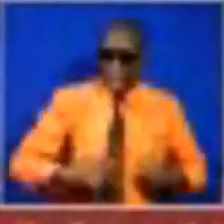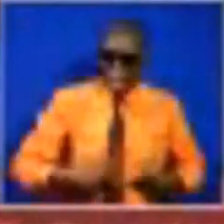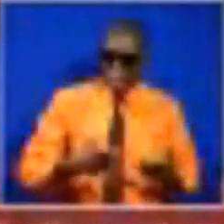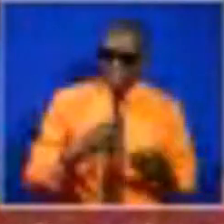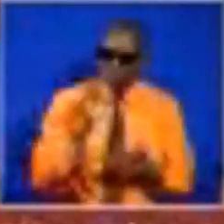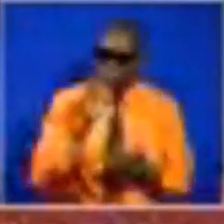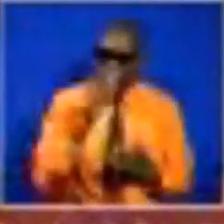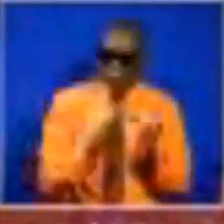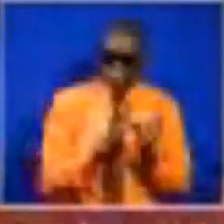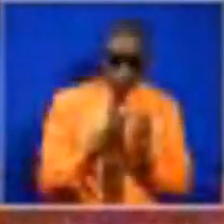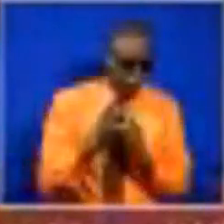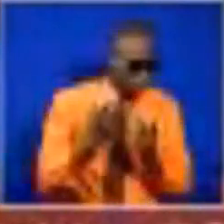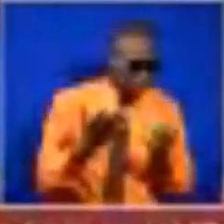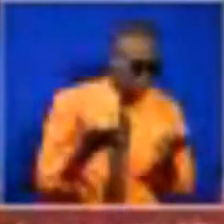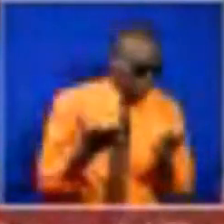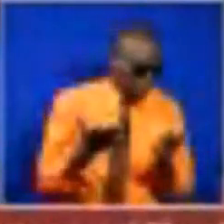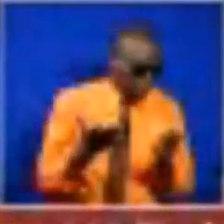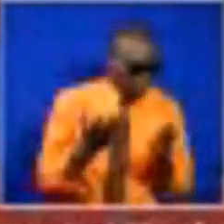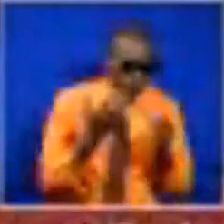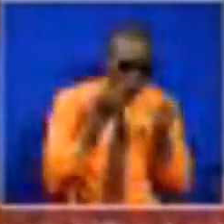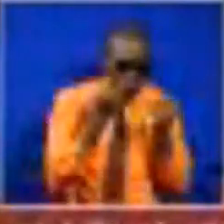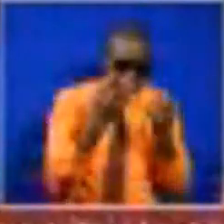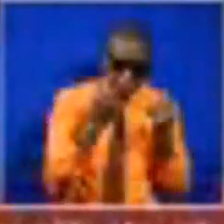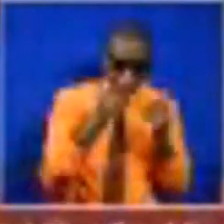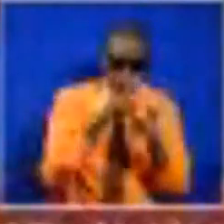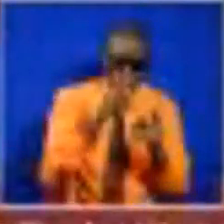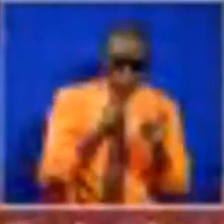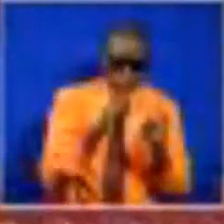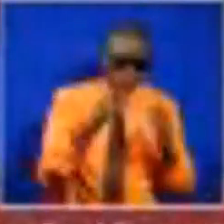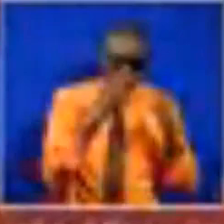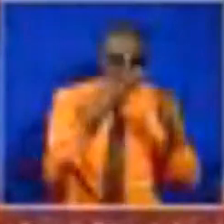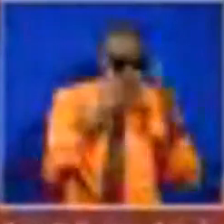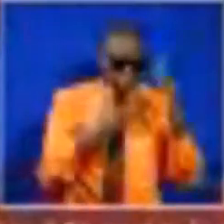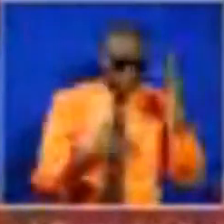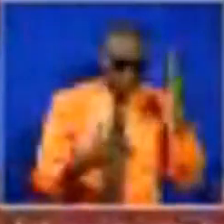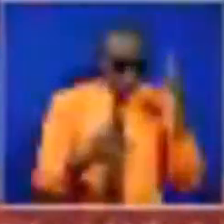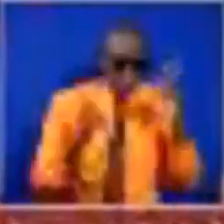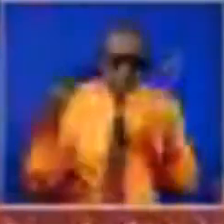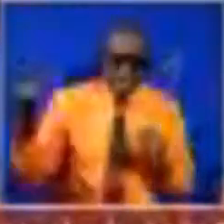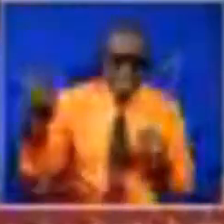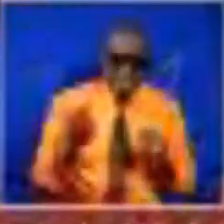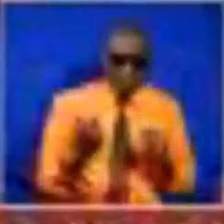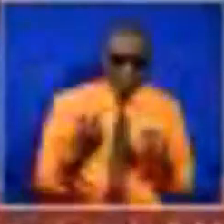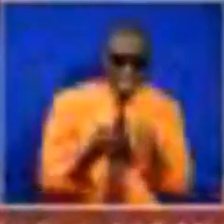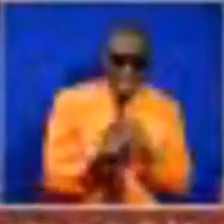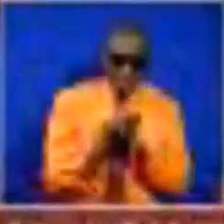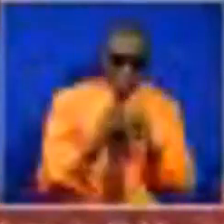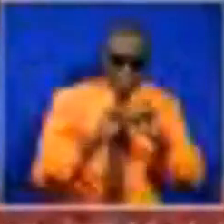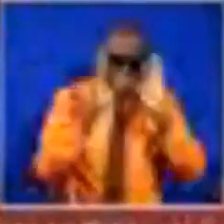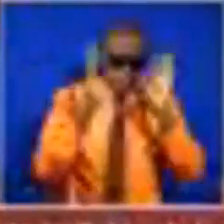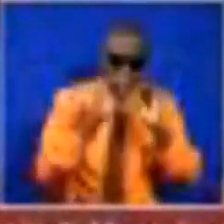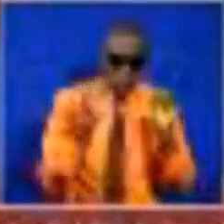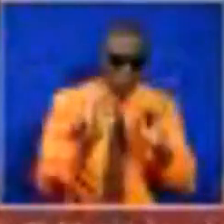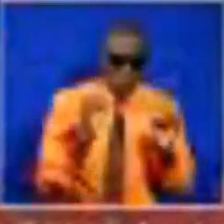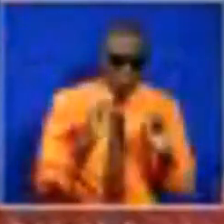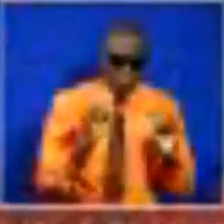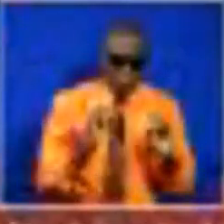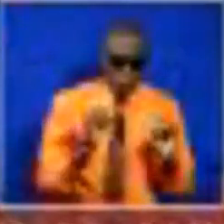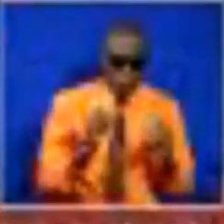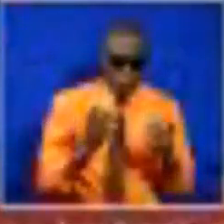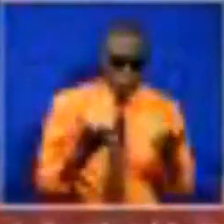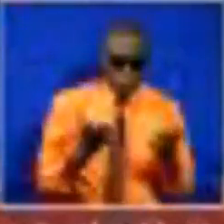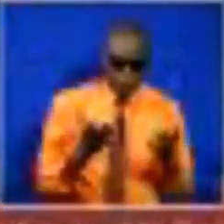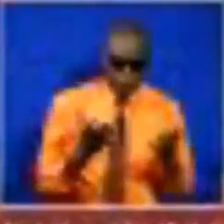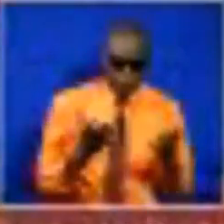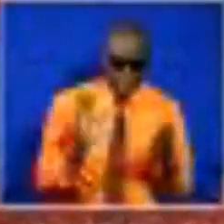Jesus? There are very many questions that were relevant for him to clarify. Were your ideologies surely